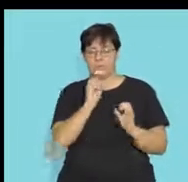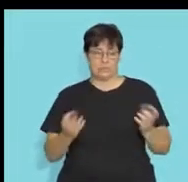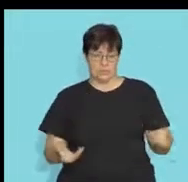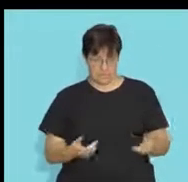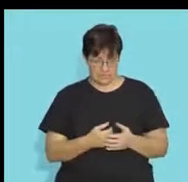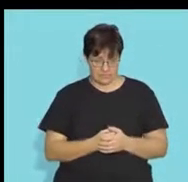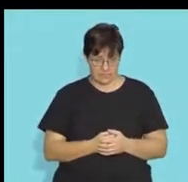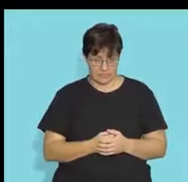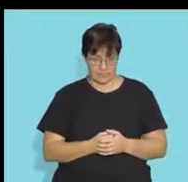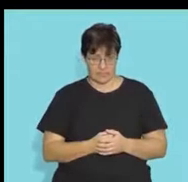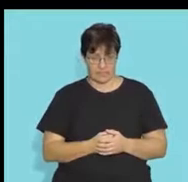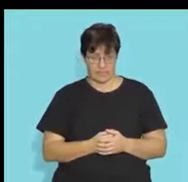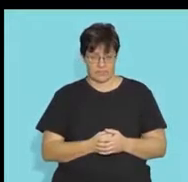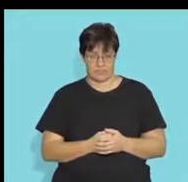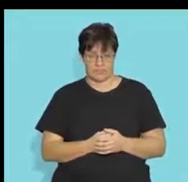unconsumed.